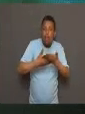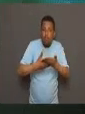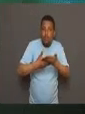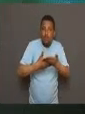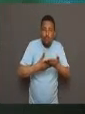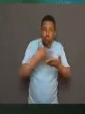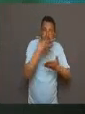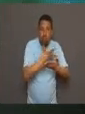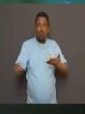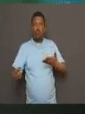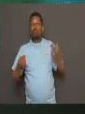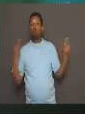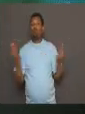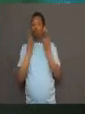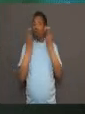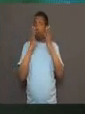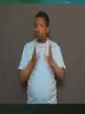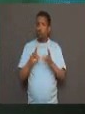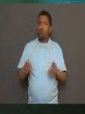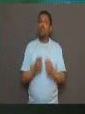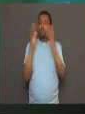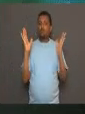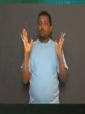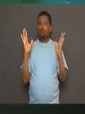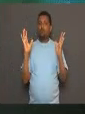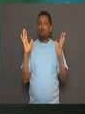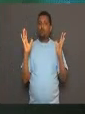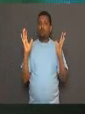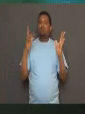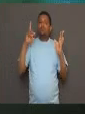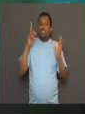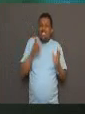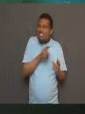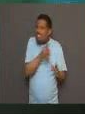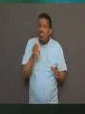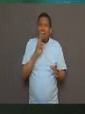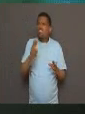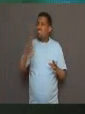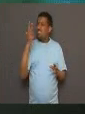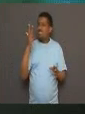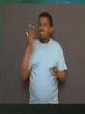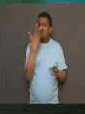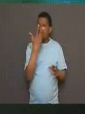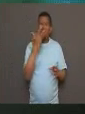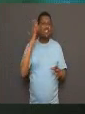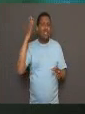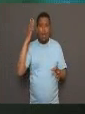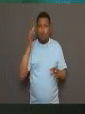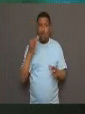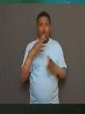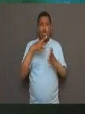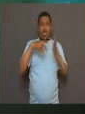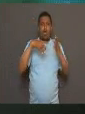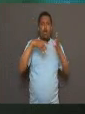is still a useful technique. There are 3 types of